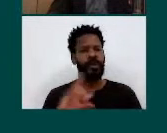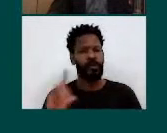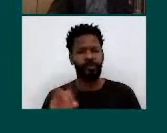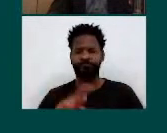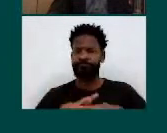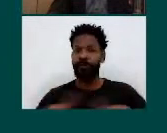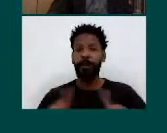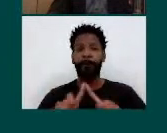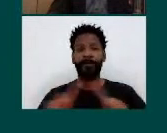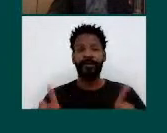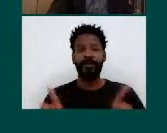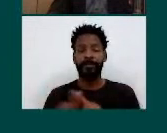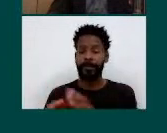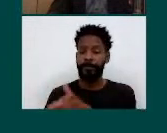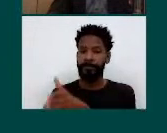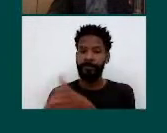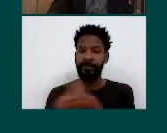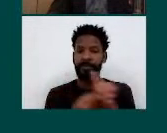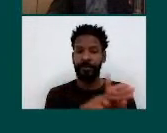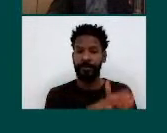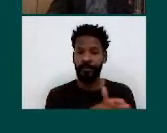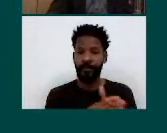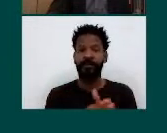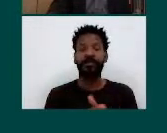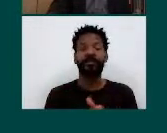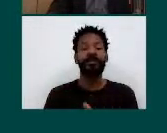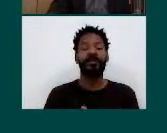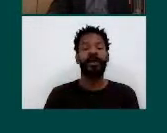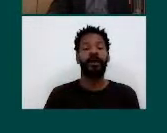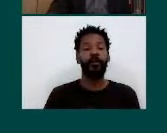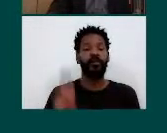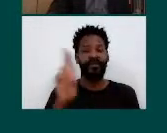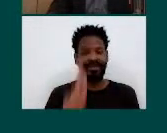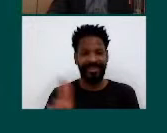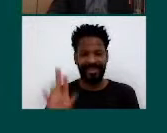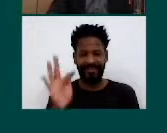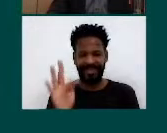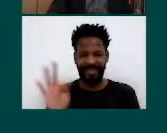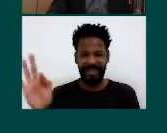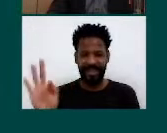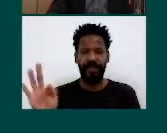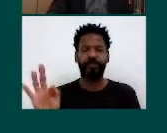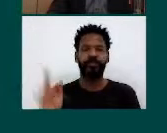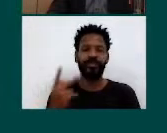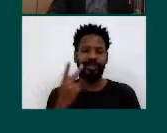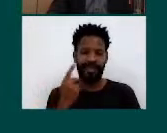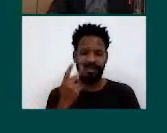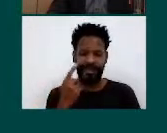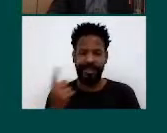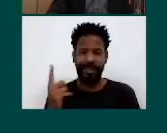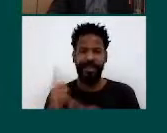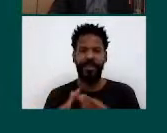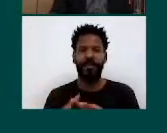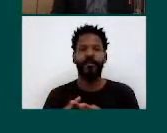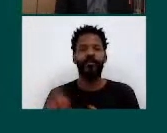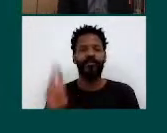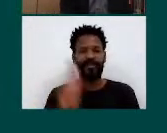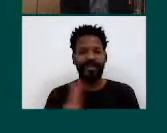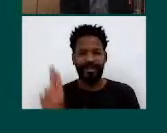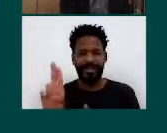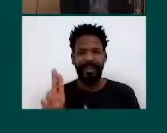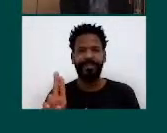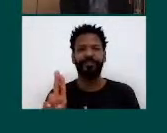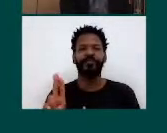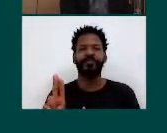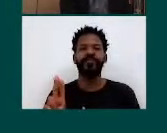UFJF, and also the researchers of the Federal University of Rio Grande do